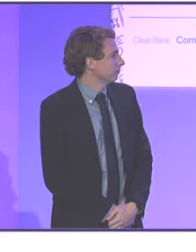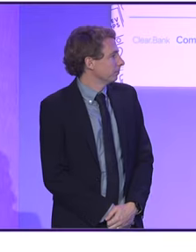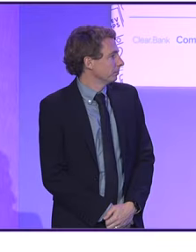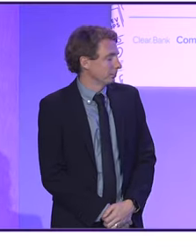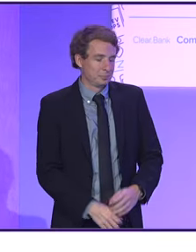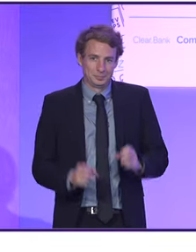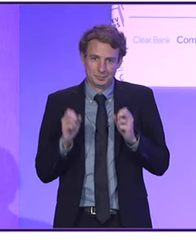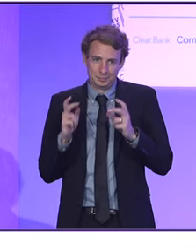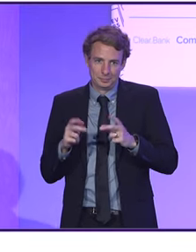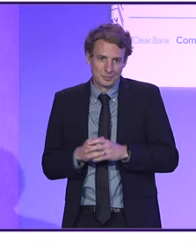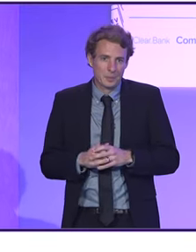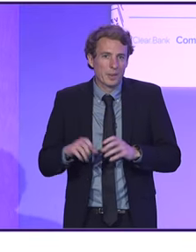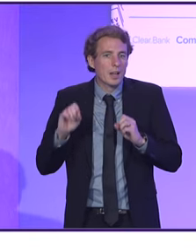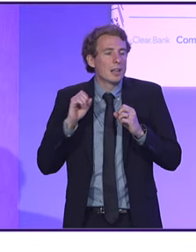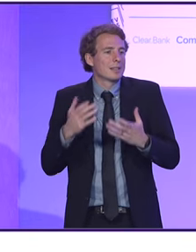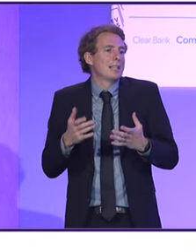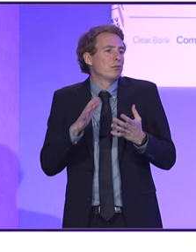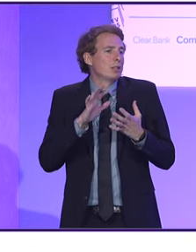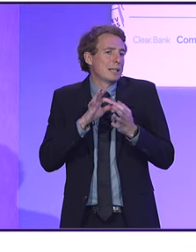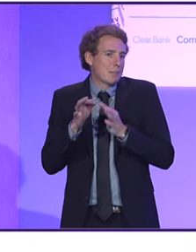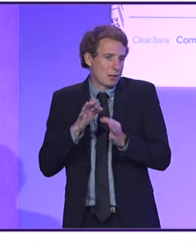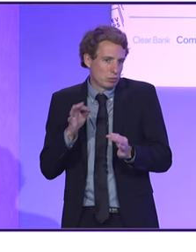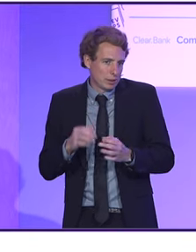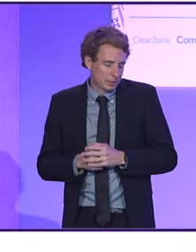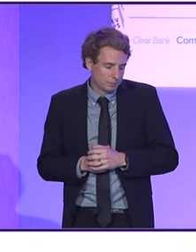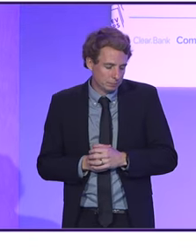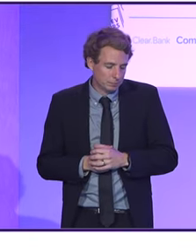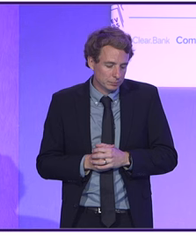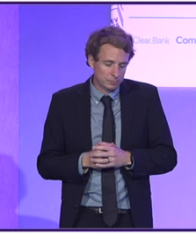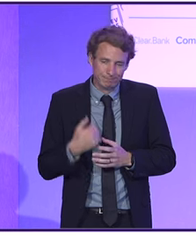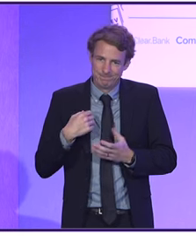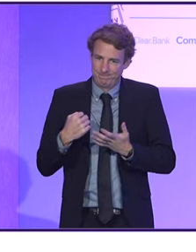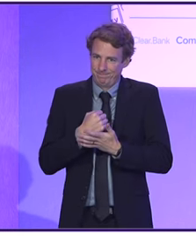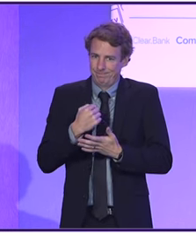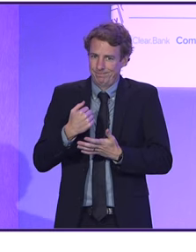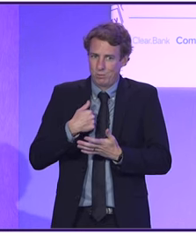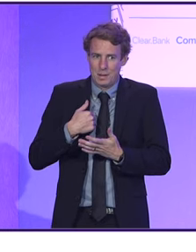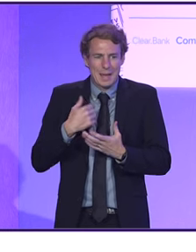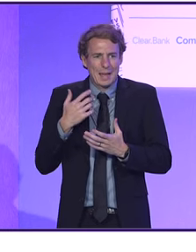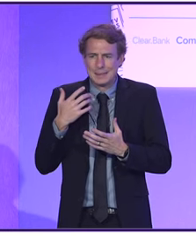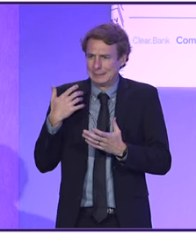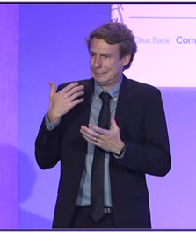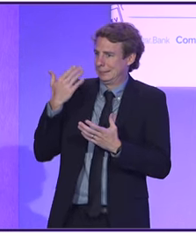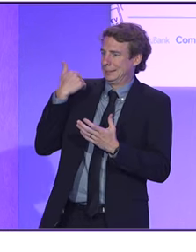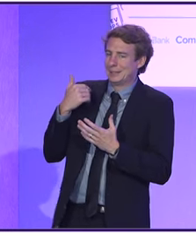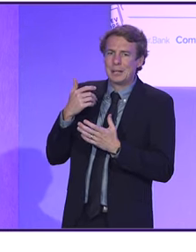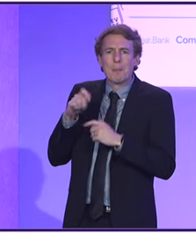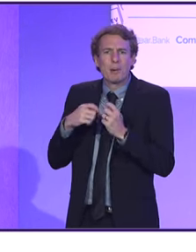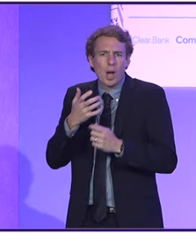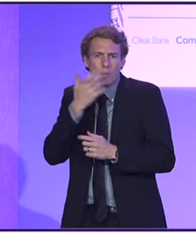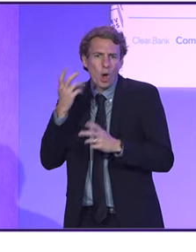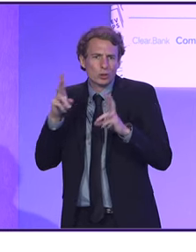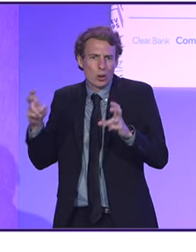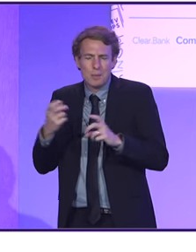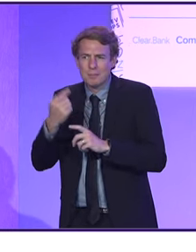Okay, delivery metrics, which is, unfortunately for me, become a bit of a hot topic recently. It wasn't when I submitted this talk.